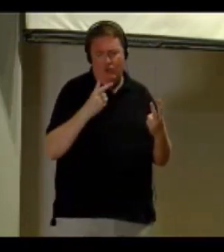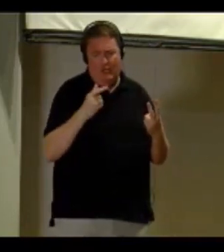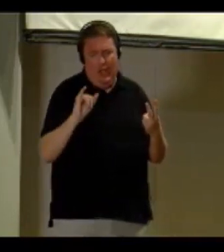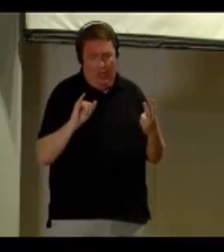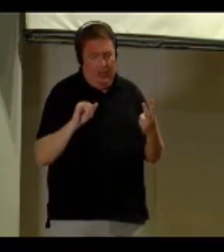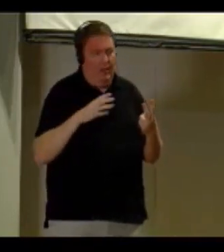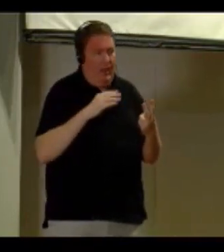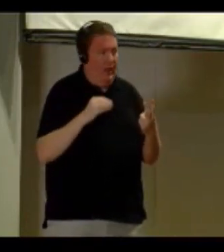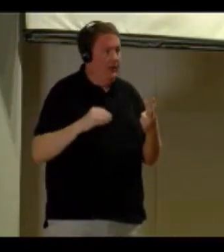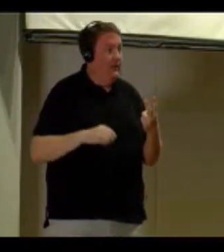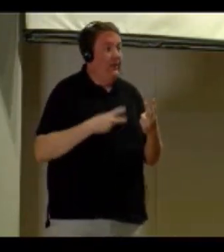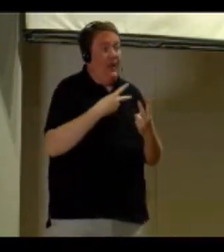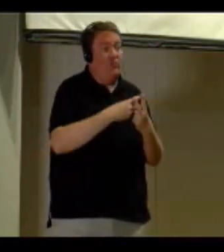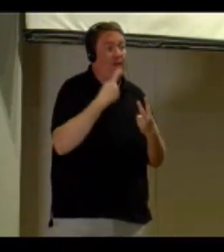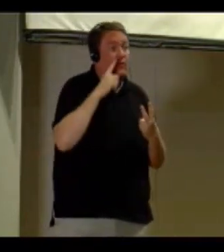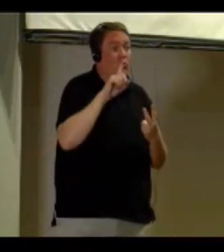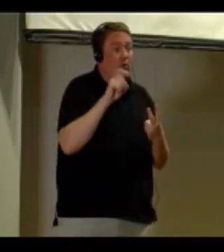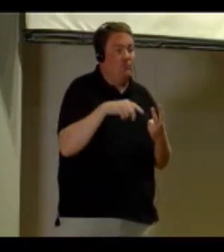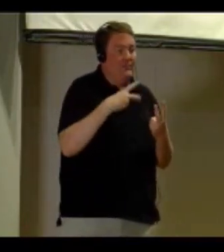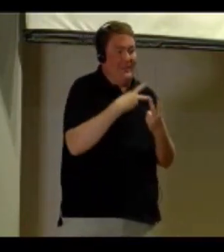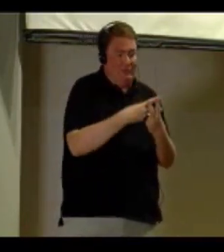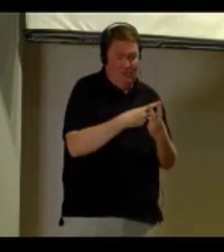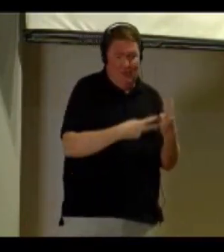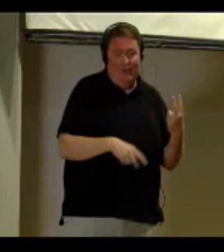and the hashtag for questions is hashtag